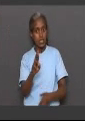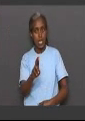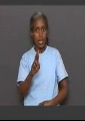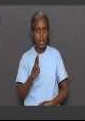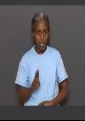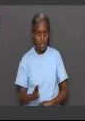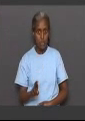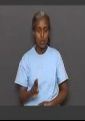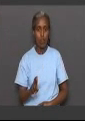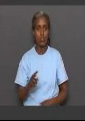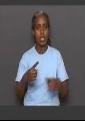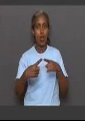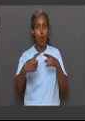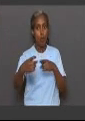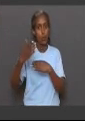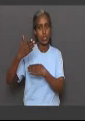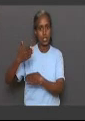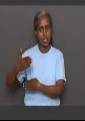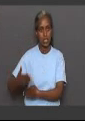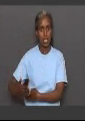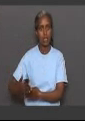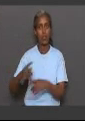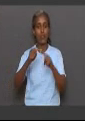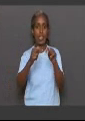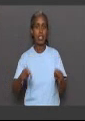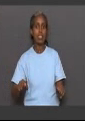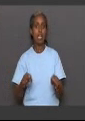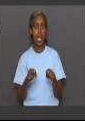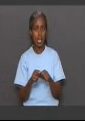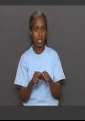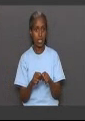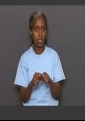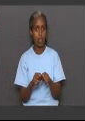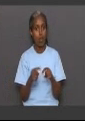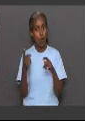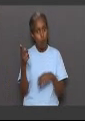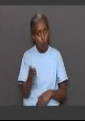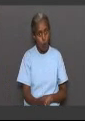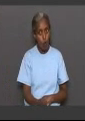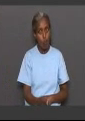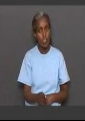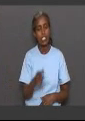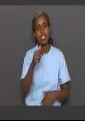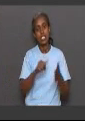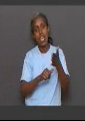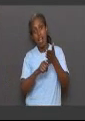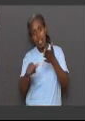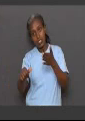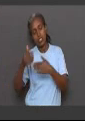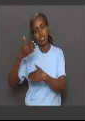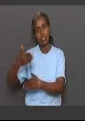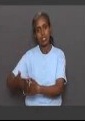ratio of the opposite side of a triangle over the adjacent